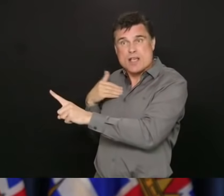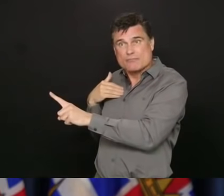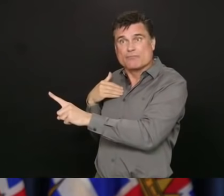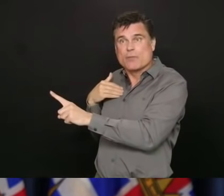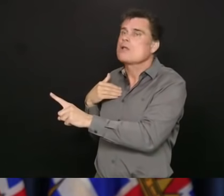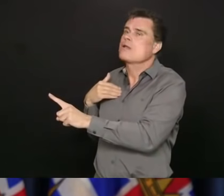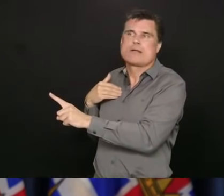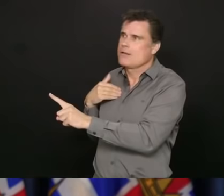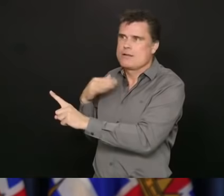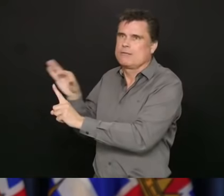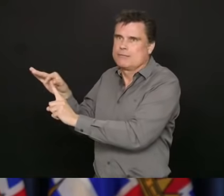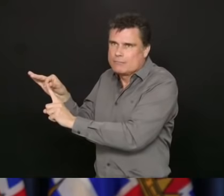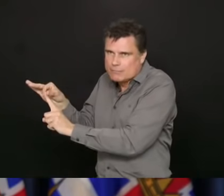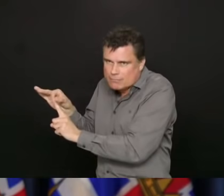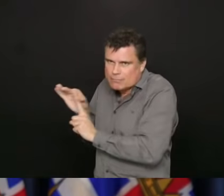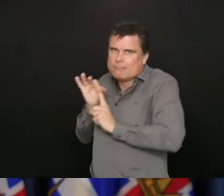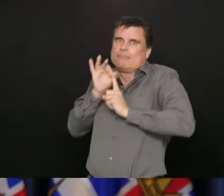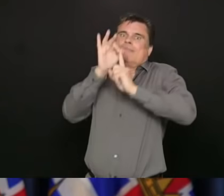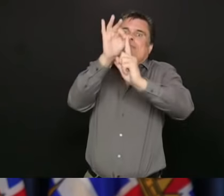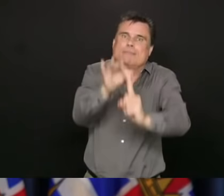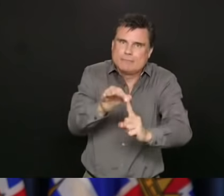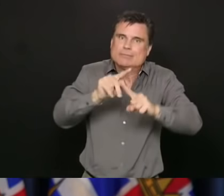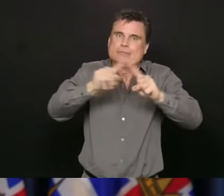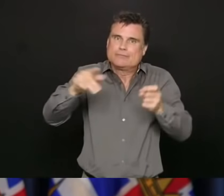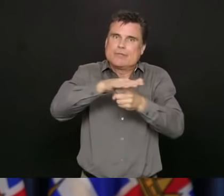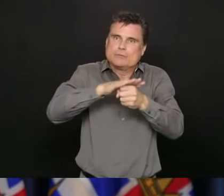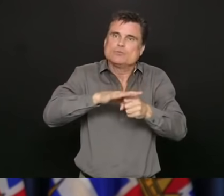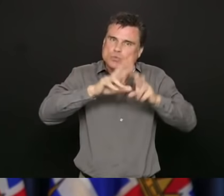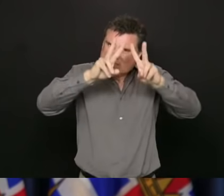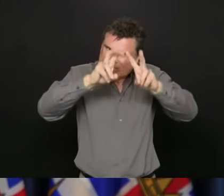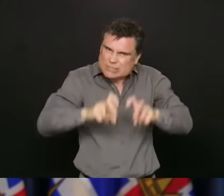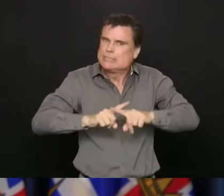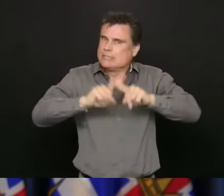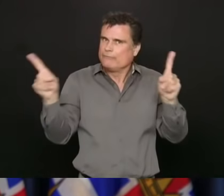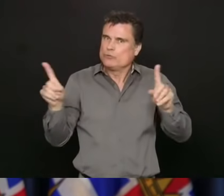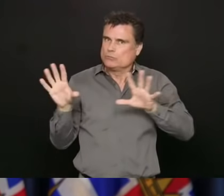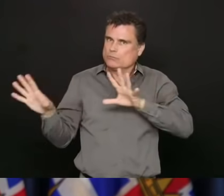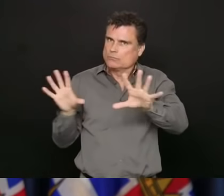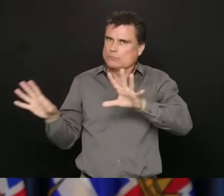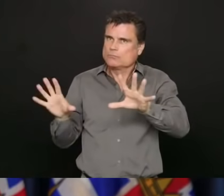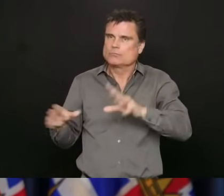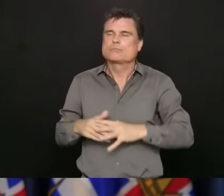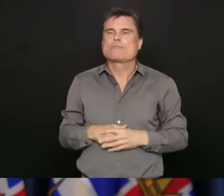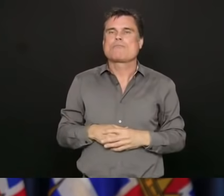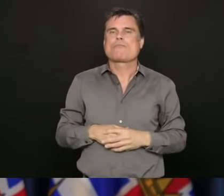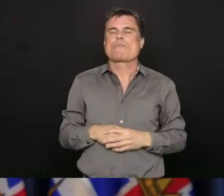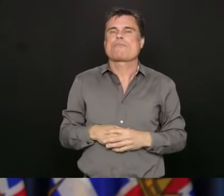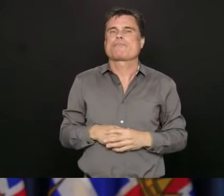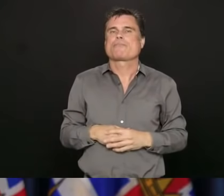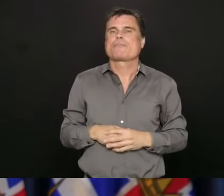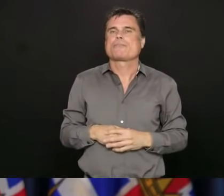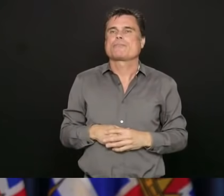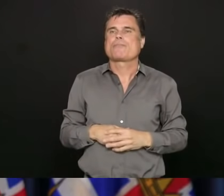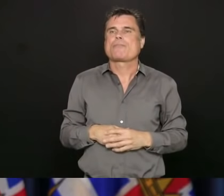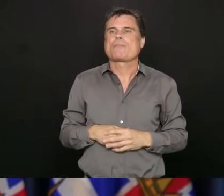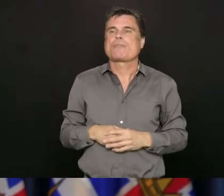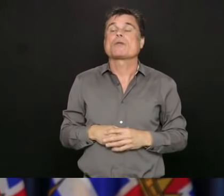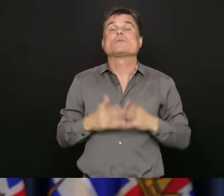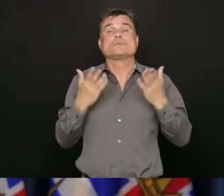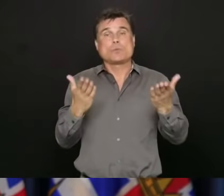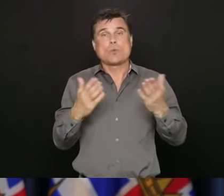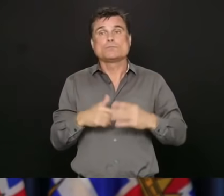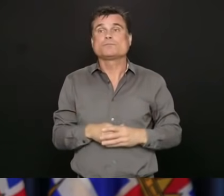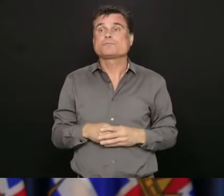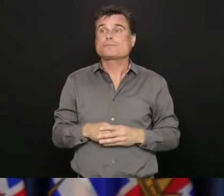that I'm very grateful to the cooperation on the ground of the people providing services at airports and border